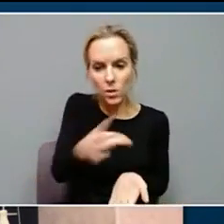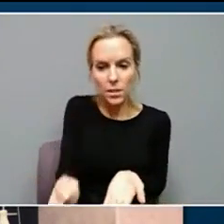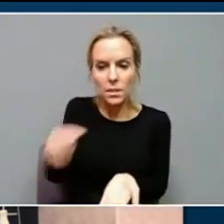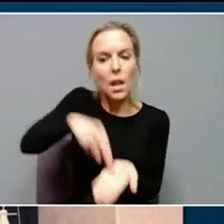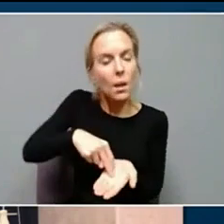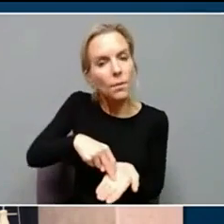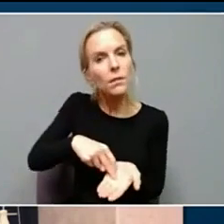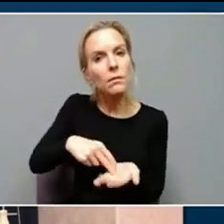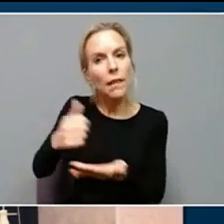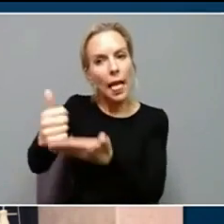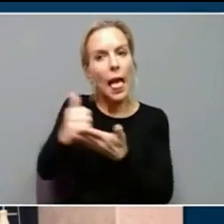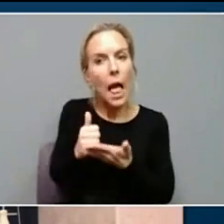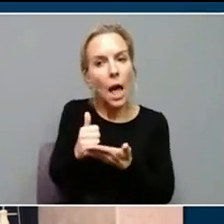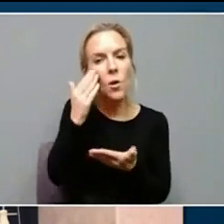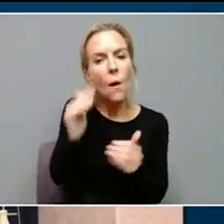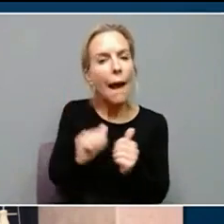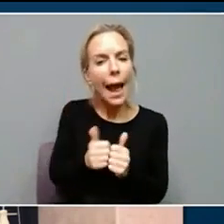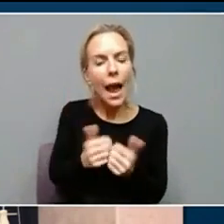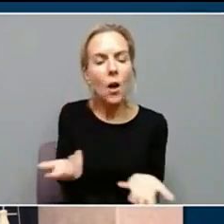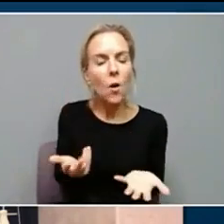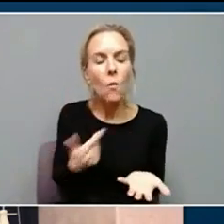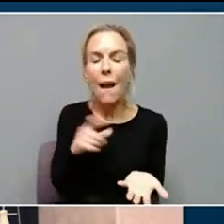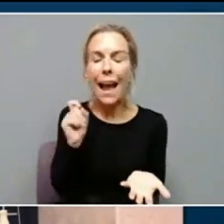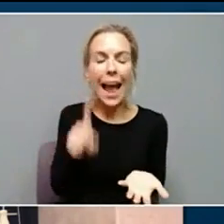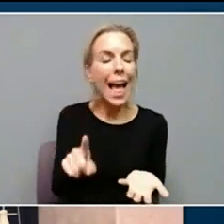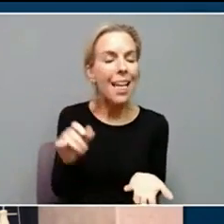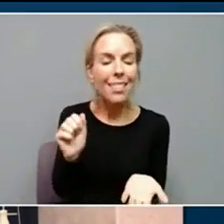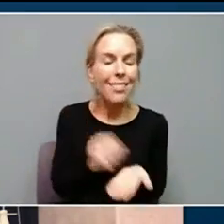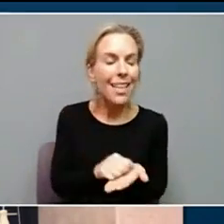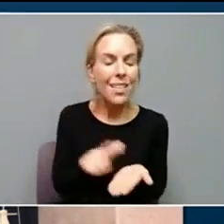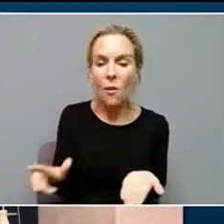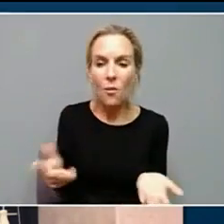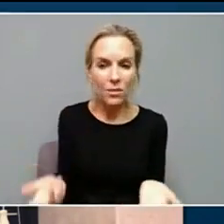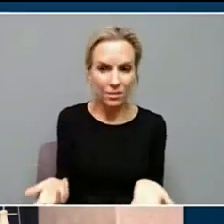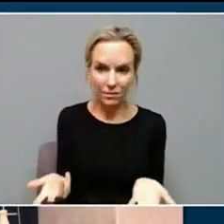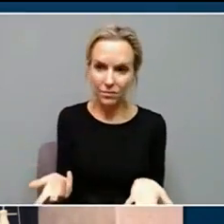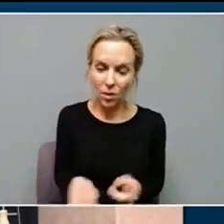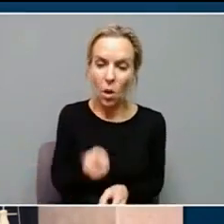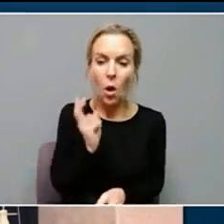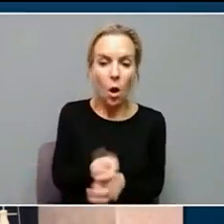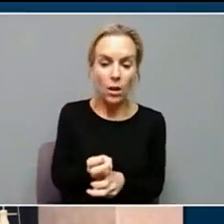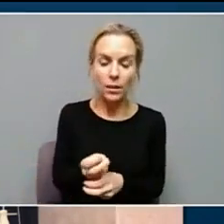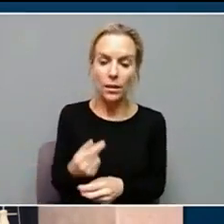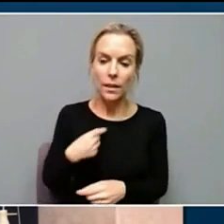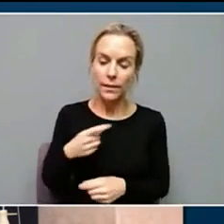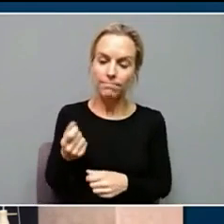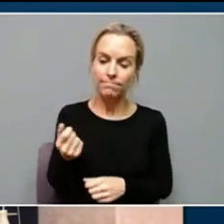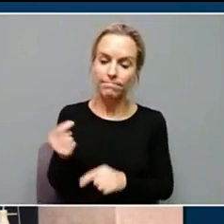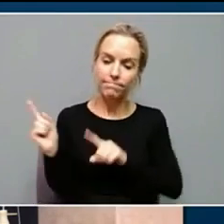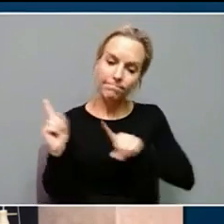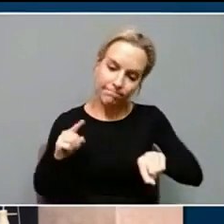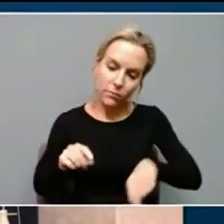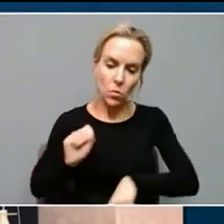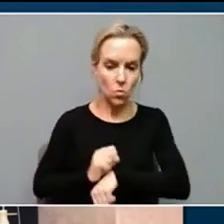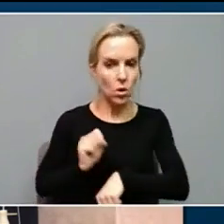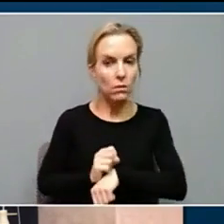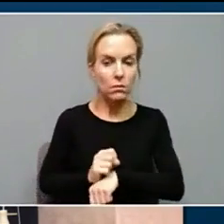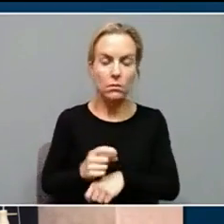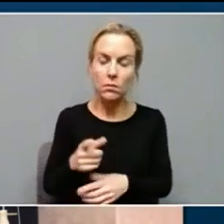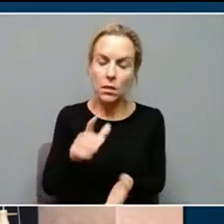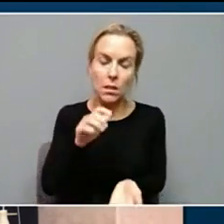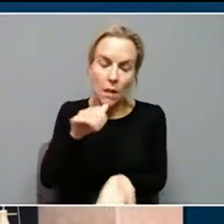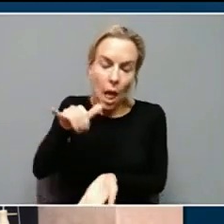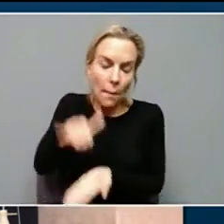how. And that's all we're asking. It's hard to come to work, but not impossible, and it's still a